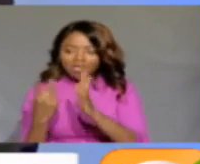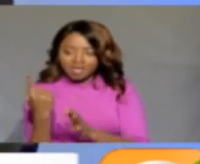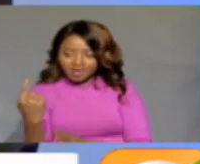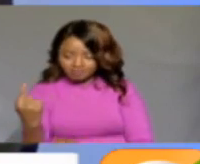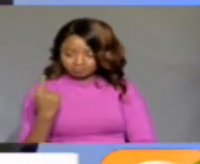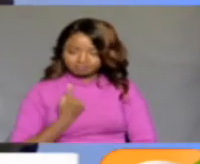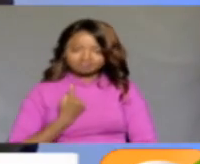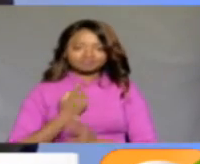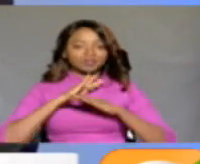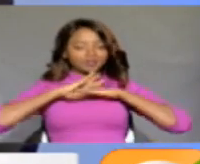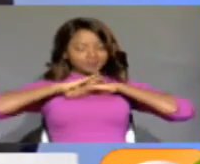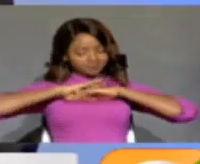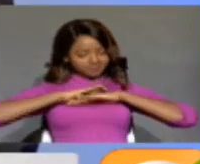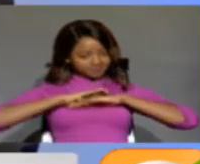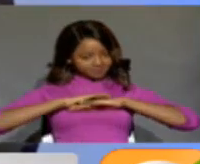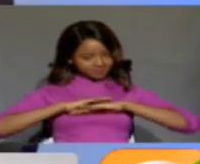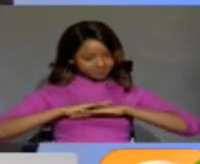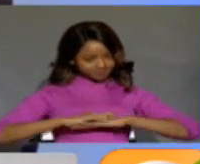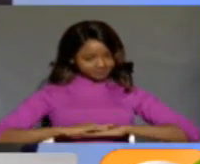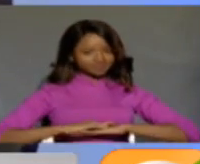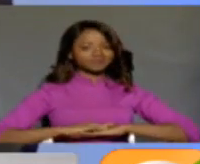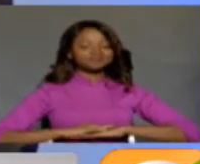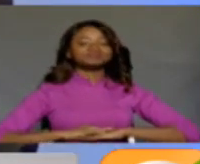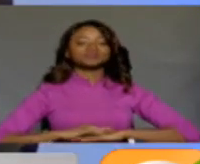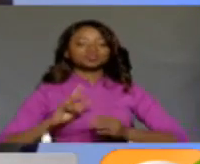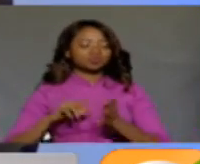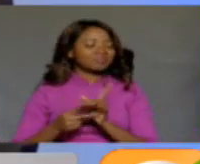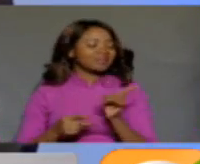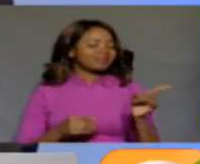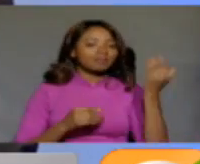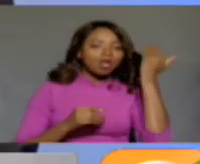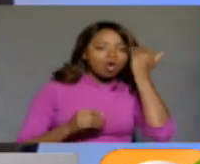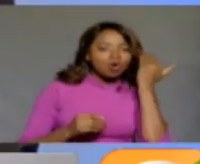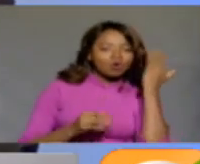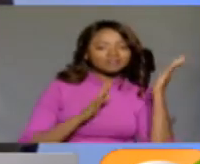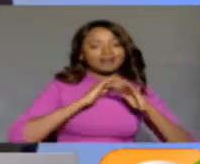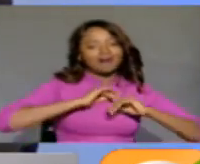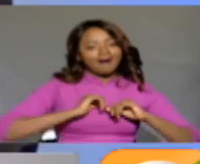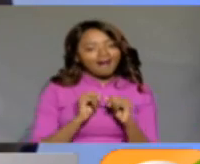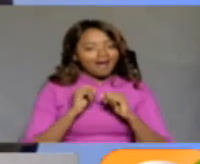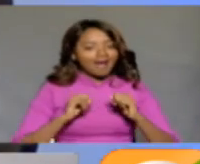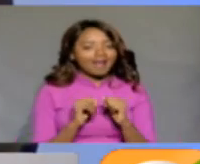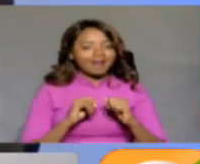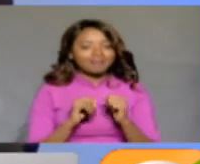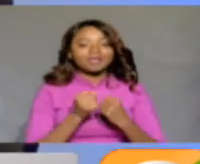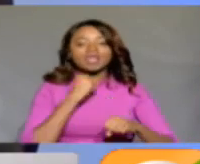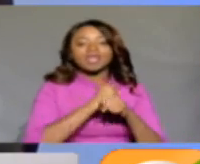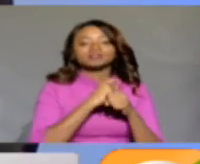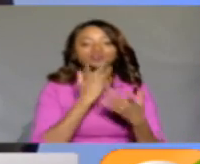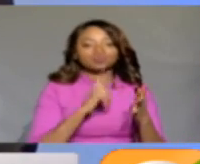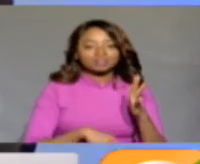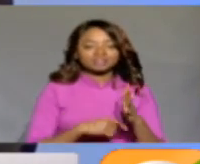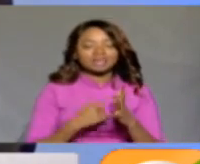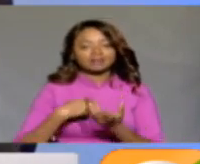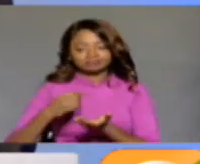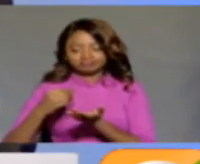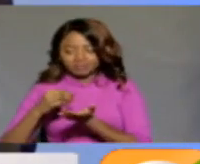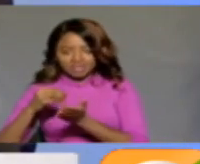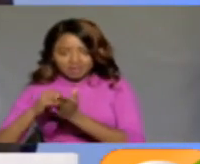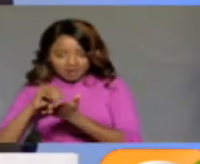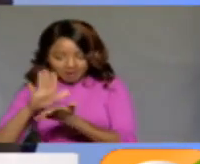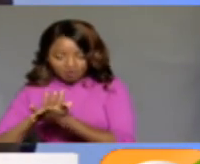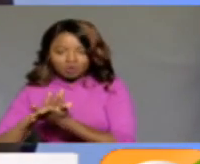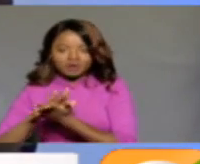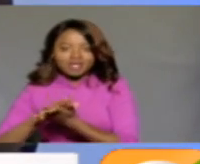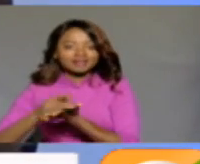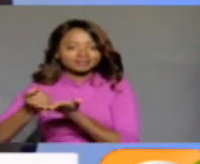of you feels that it's a fair way of ending it, then courts are more than happy and lucky to actually do what we call record the consent and settle that